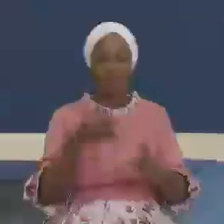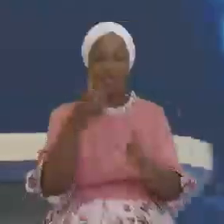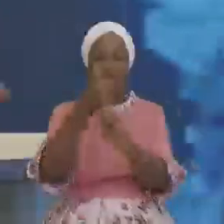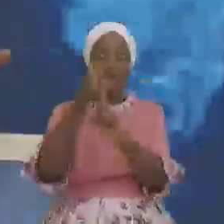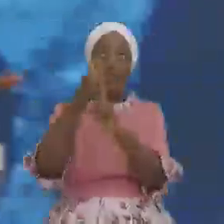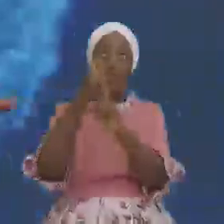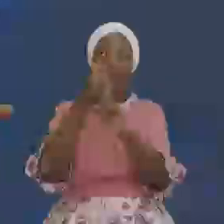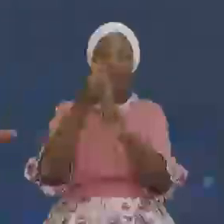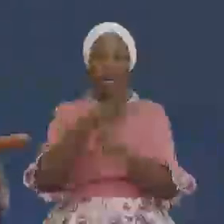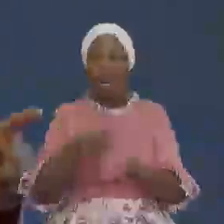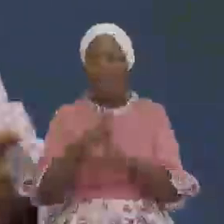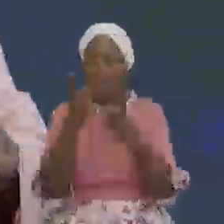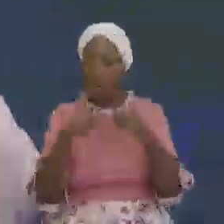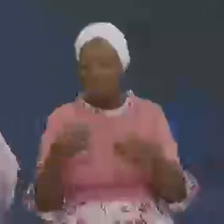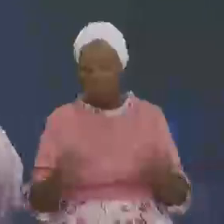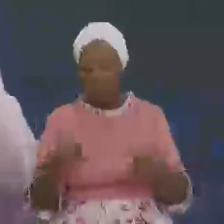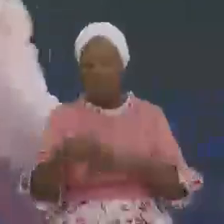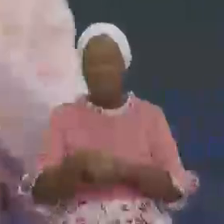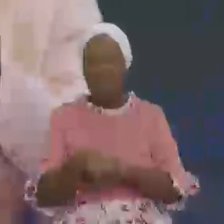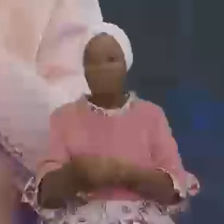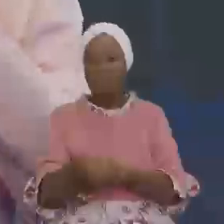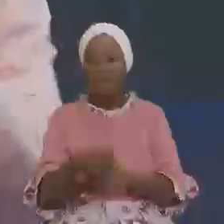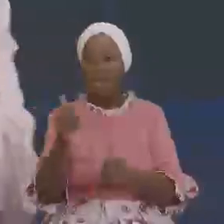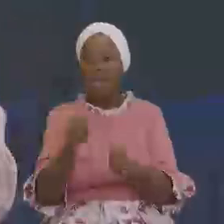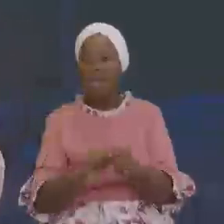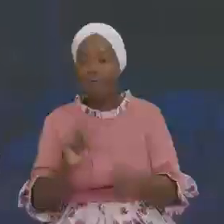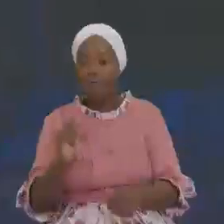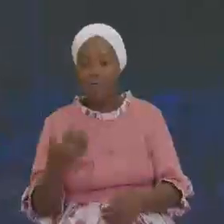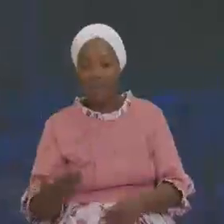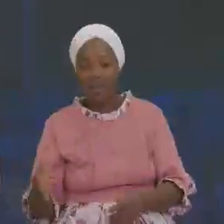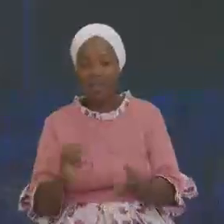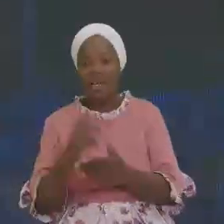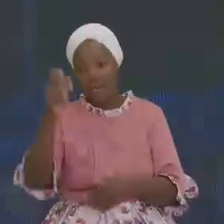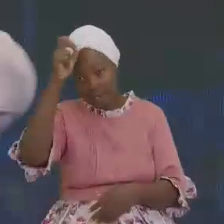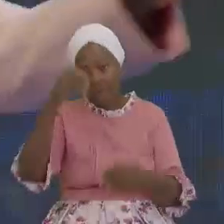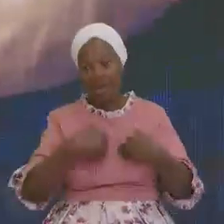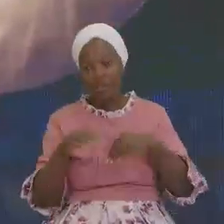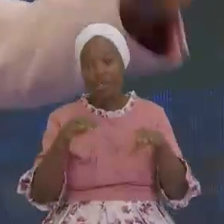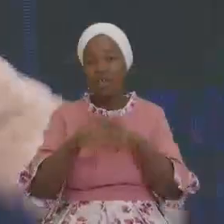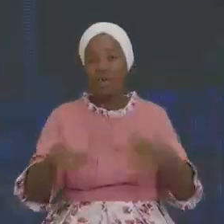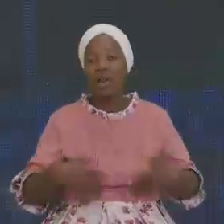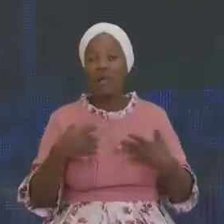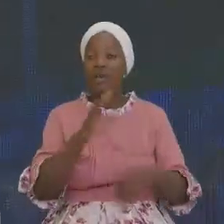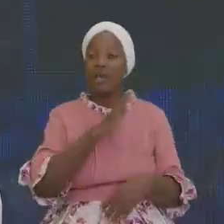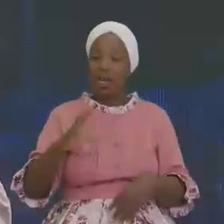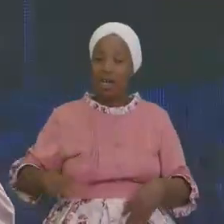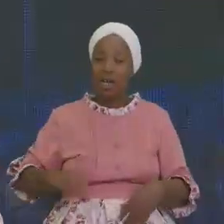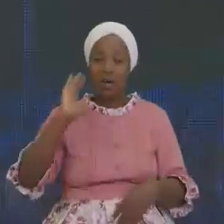As you come tonight, everything the devil has done in your life, Christ will